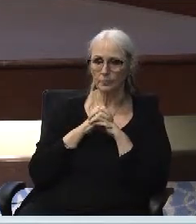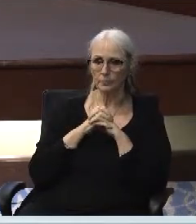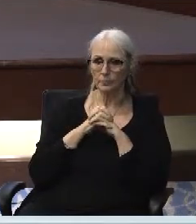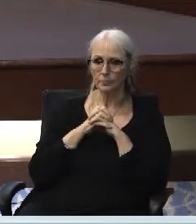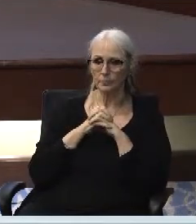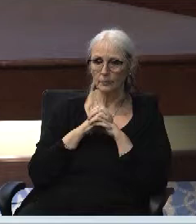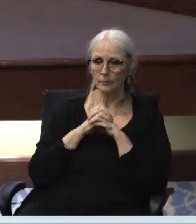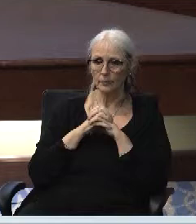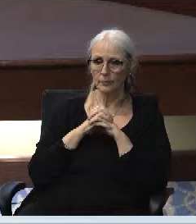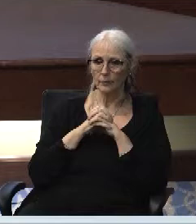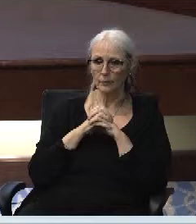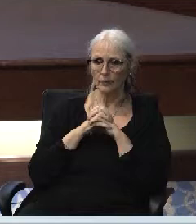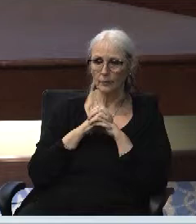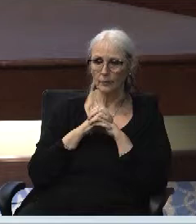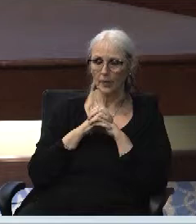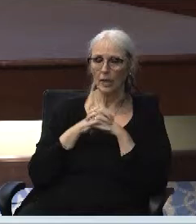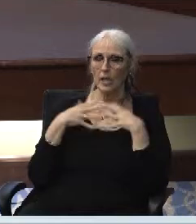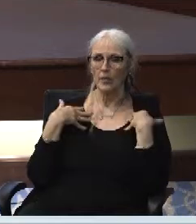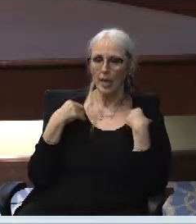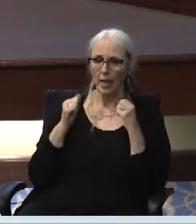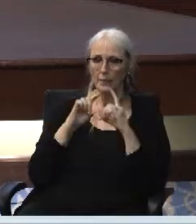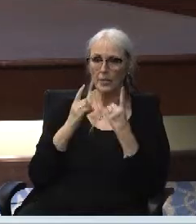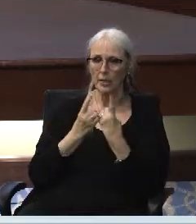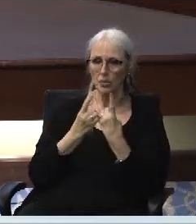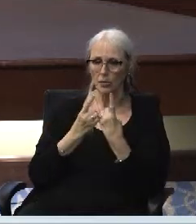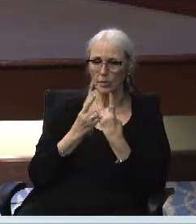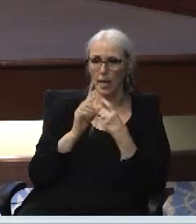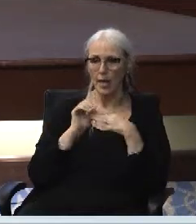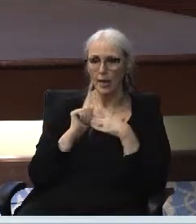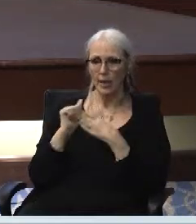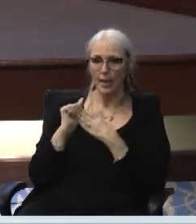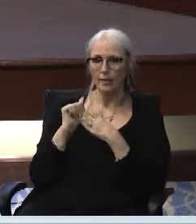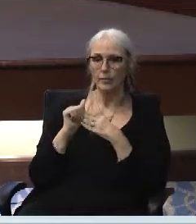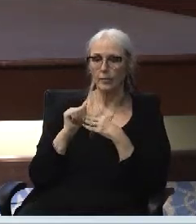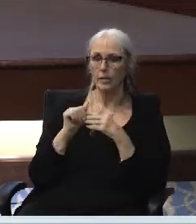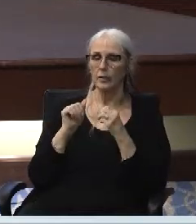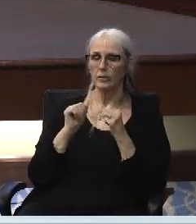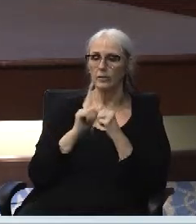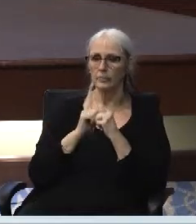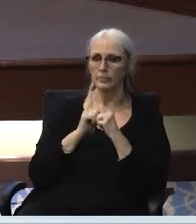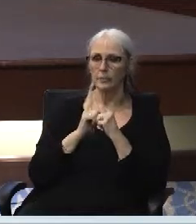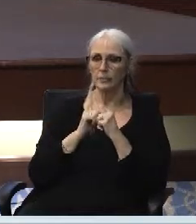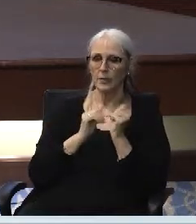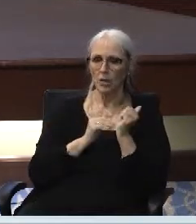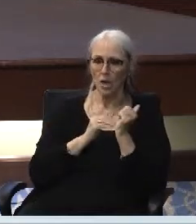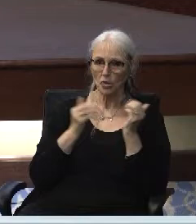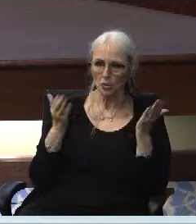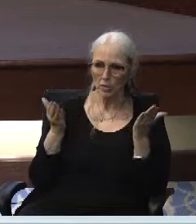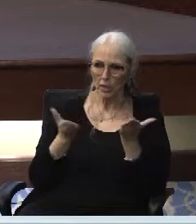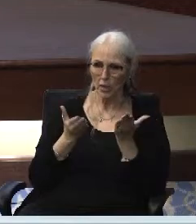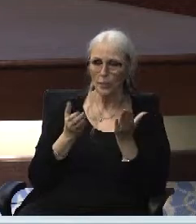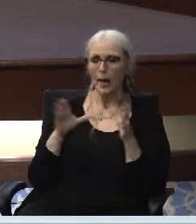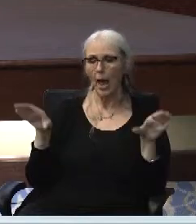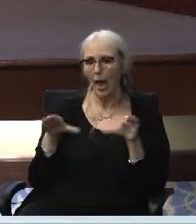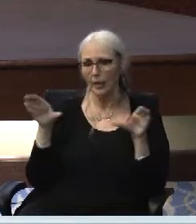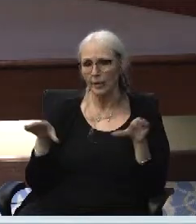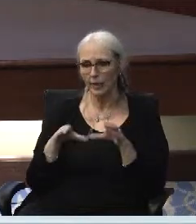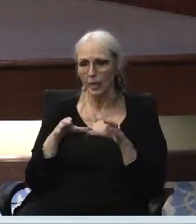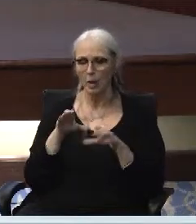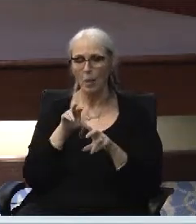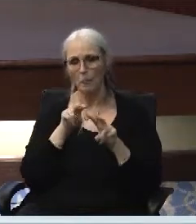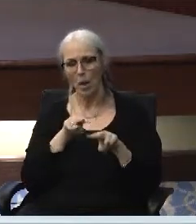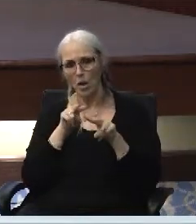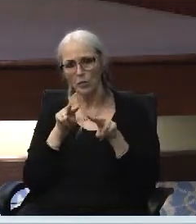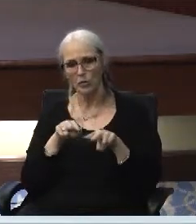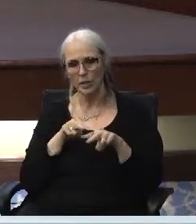The epidemiology team at the health district, led by senior epidemiologist Vaccination Shah, have been actively monitoring the spread of COVID-19 in